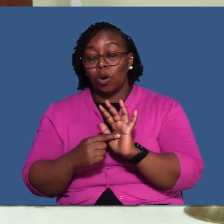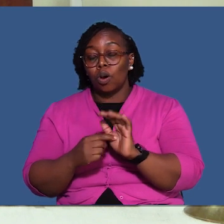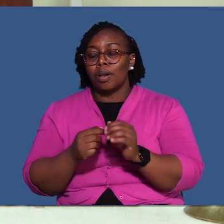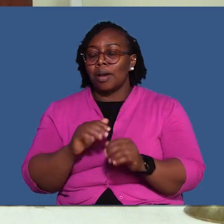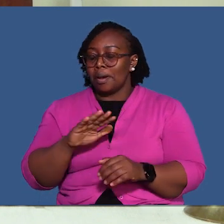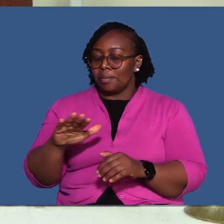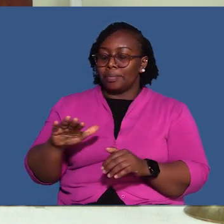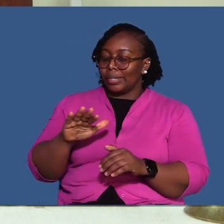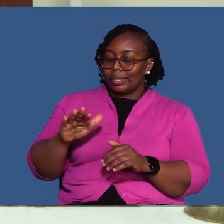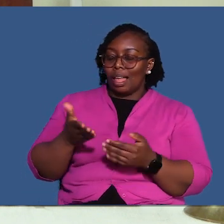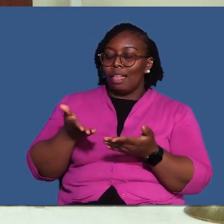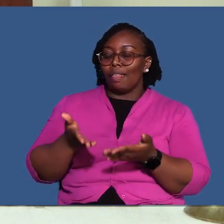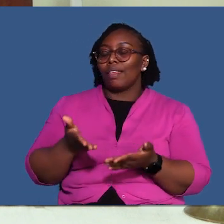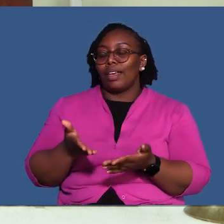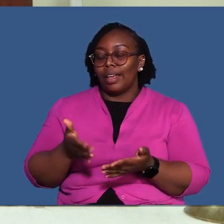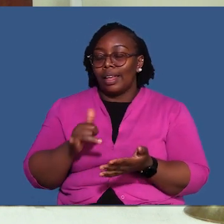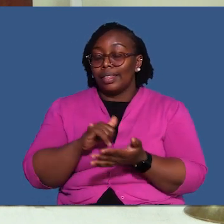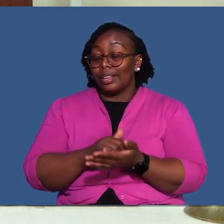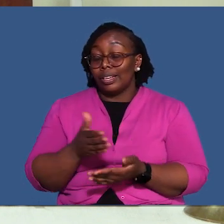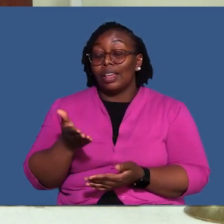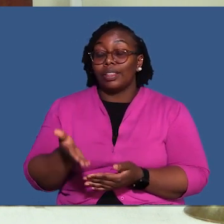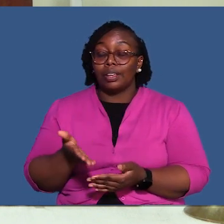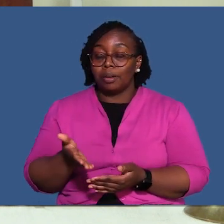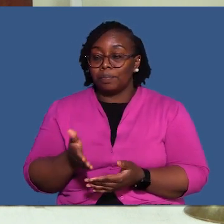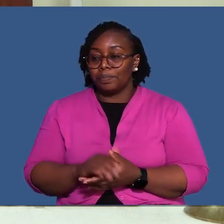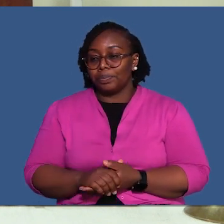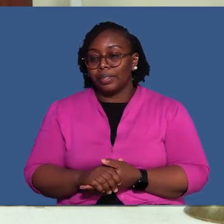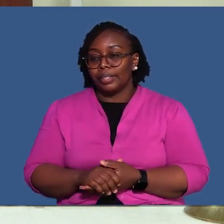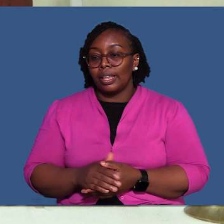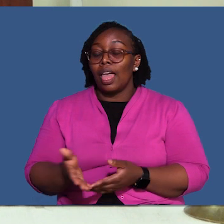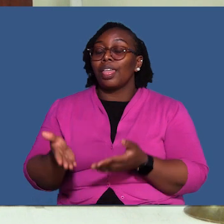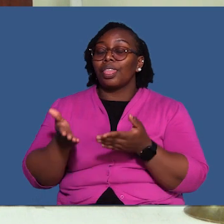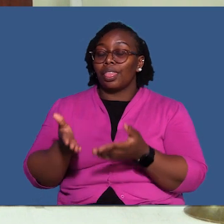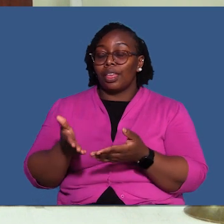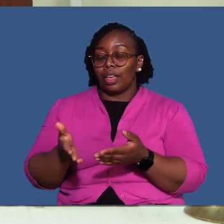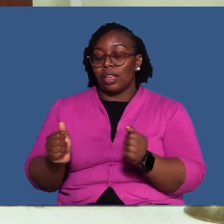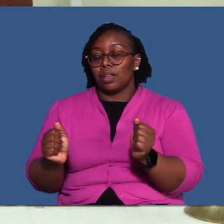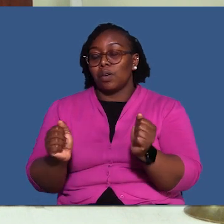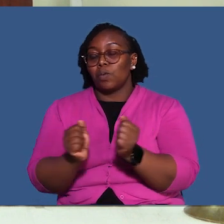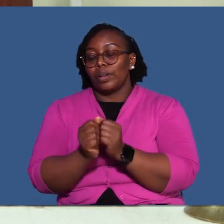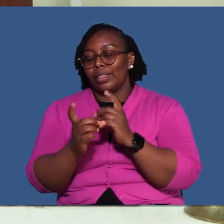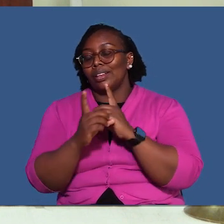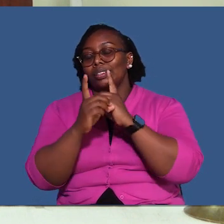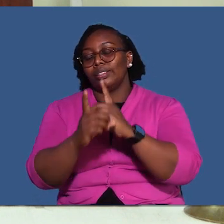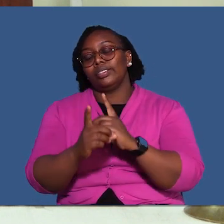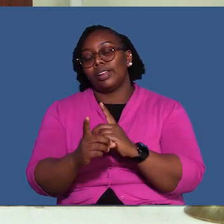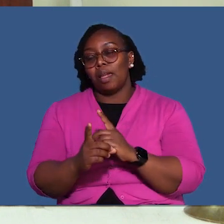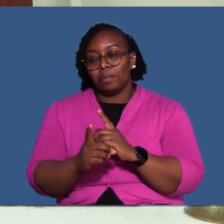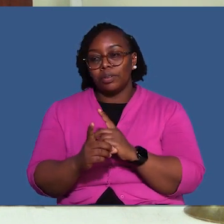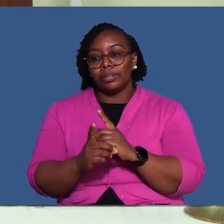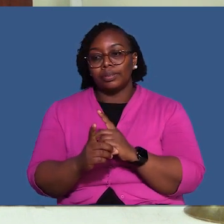his presence, the fact that he was there, present with the